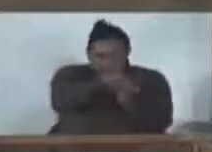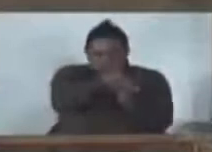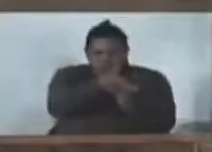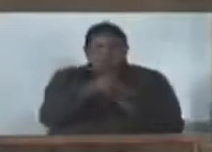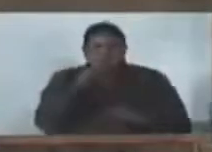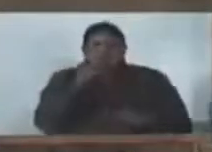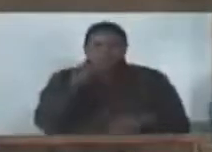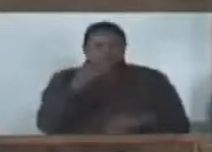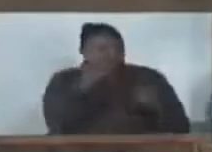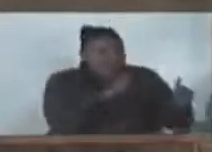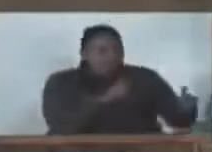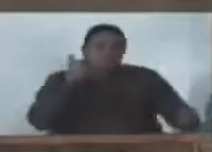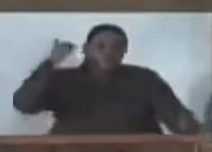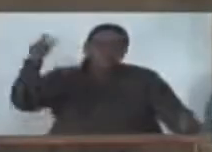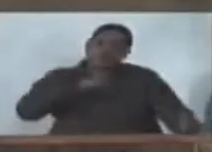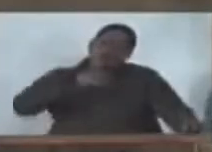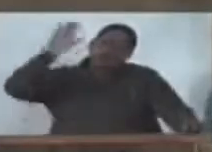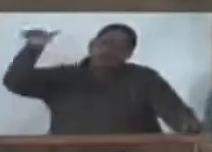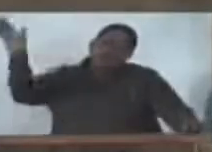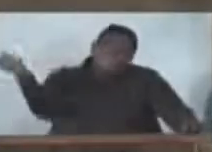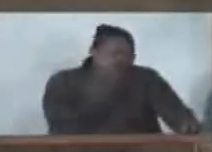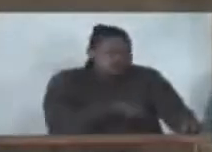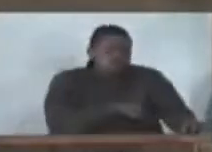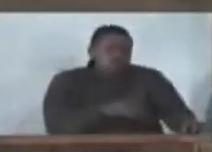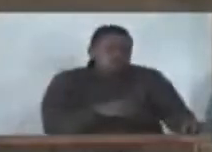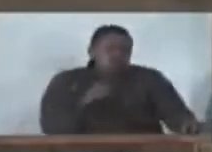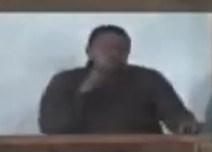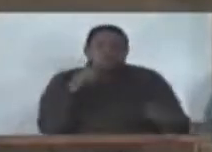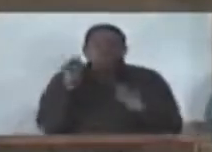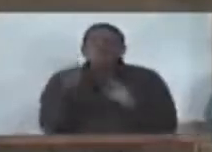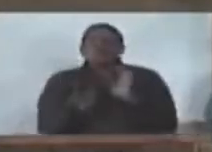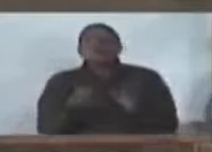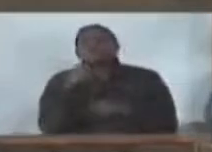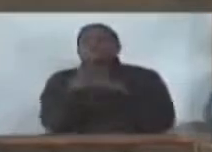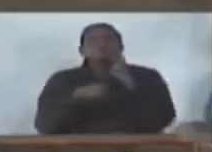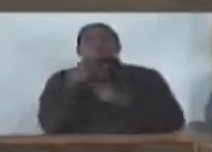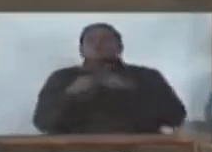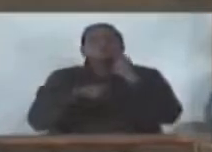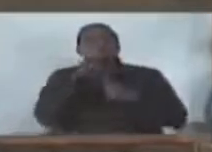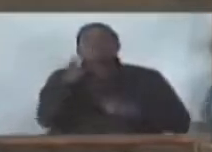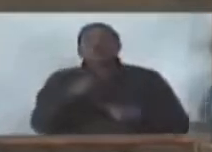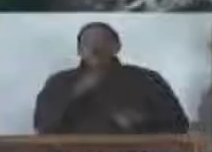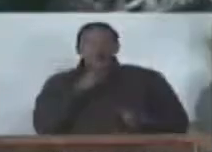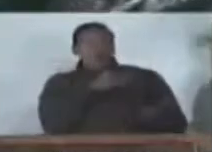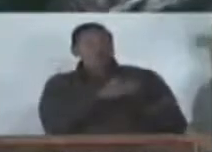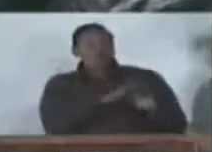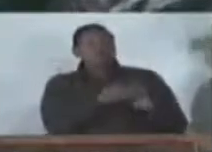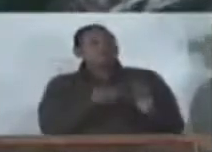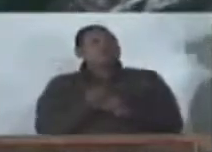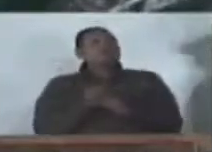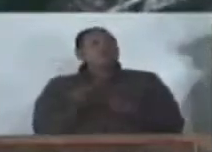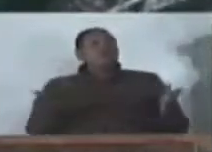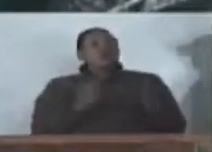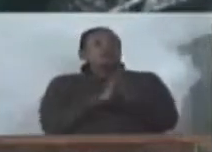the authorities, to give evidence in the court, and to help make Jamaica a land of peace, love,